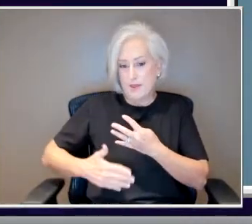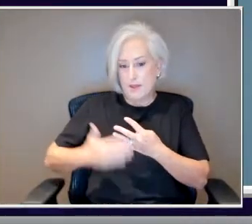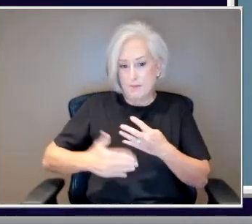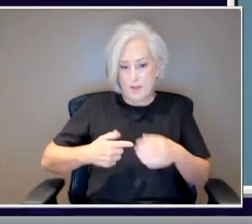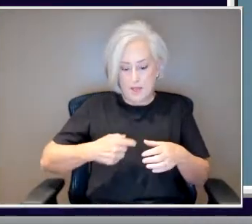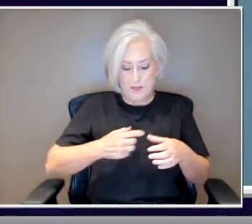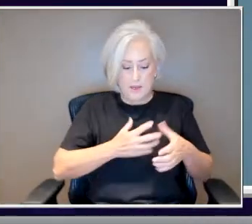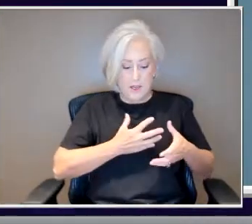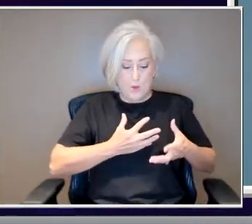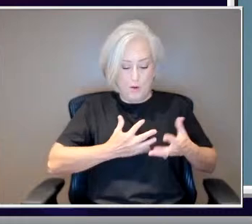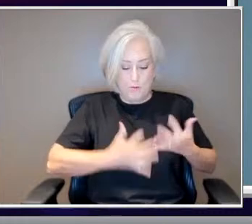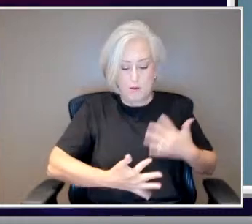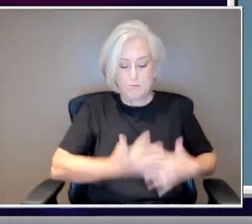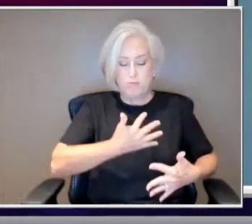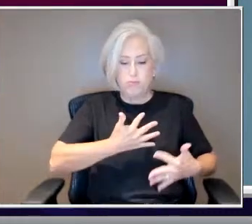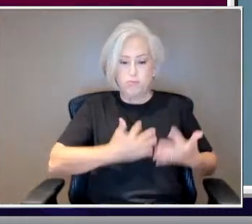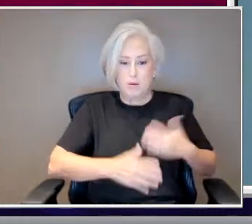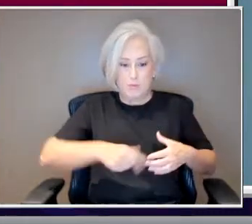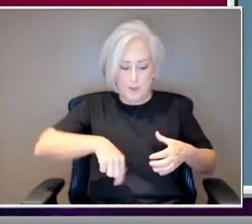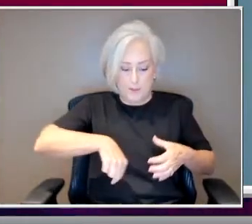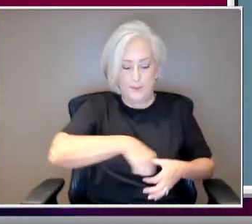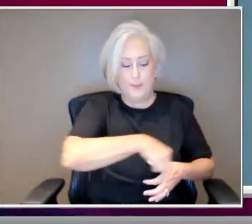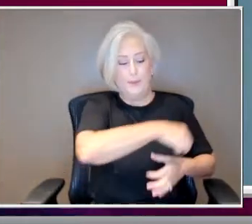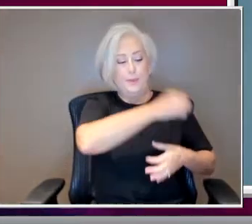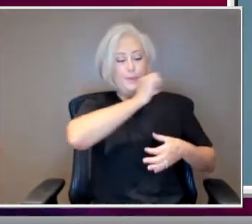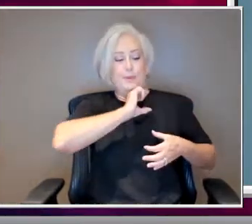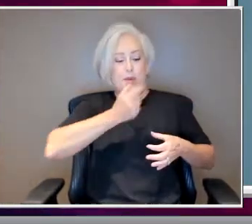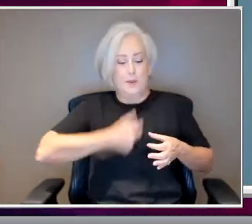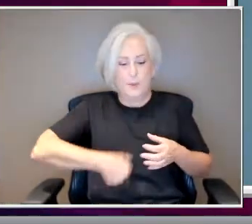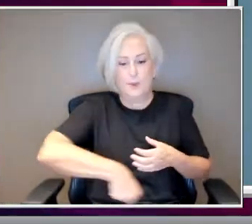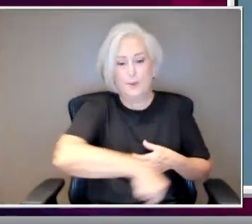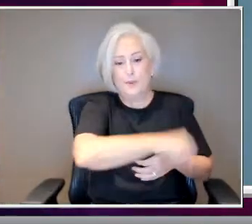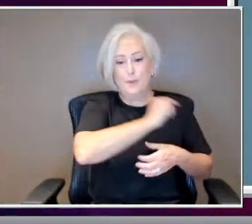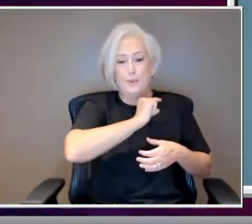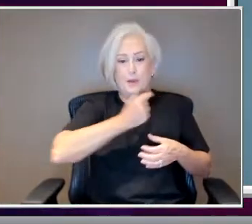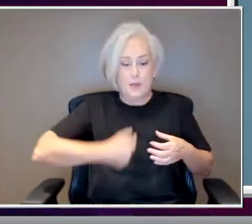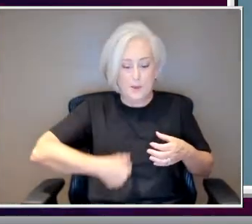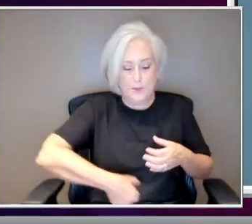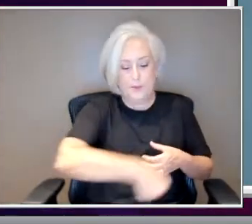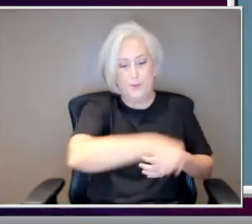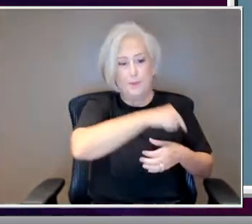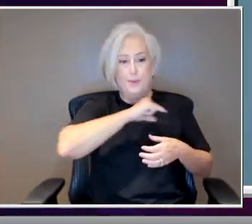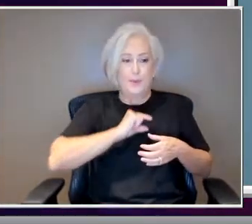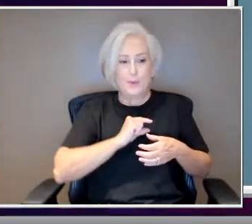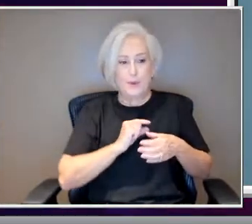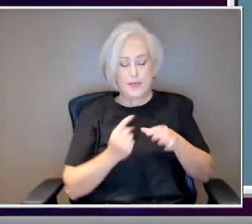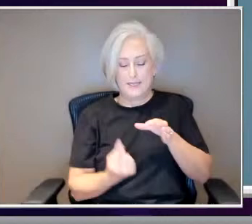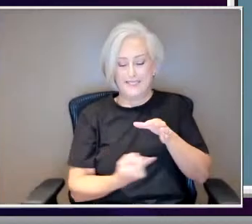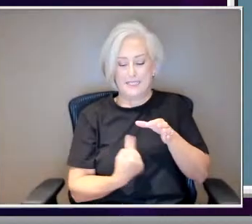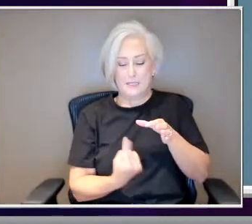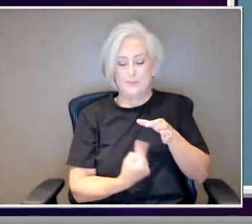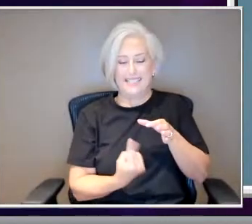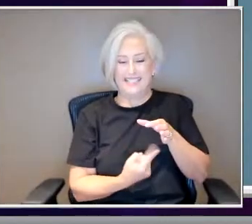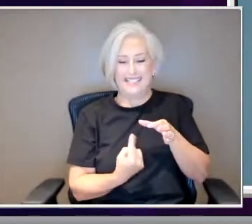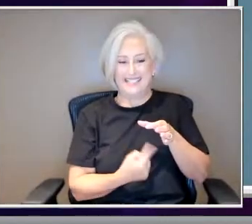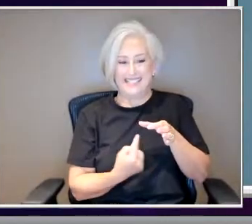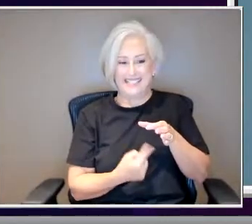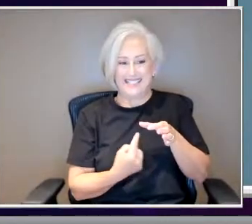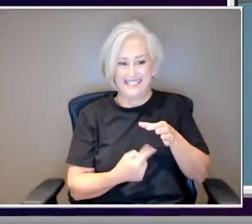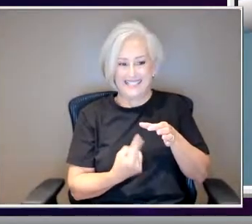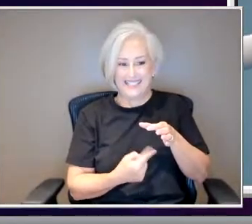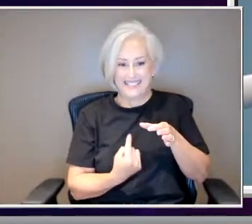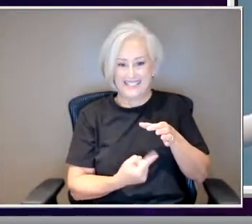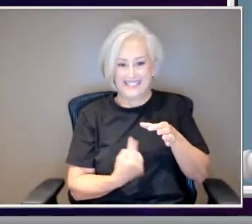pumps. Obviously, this is an axial flow pump, meaning it's a turbine like an Archimedes screw that spins. This is a magnetically levitated, so this